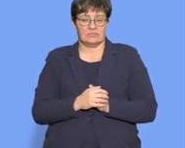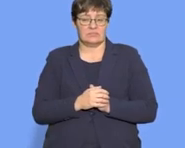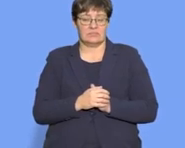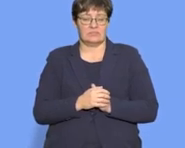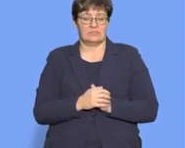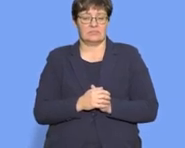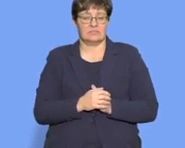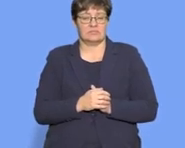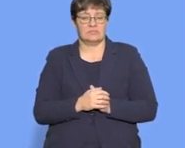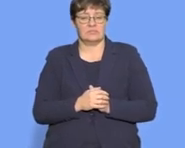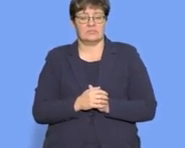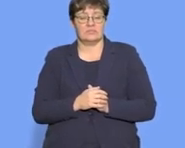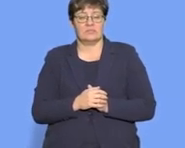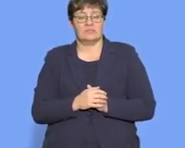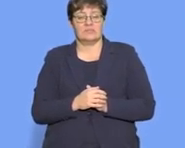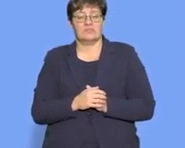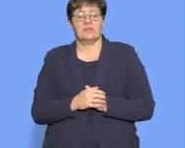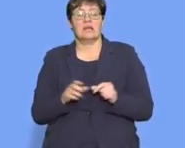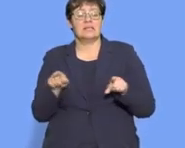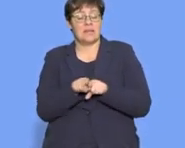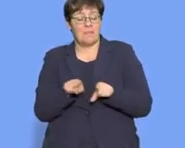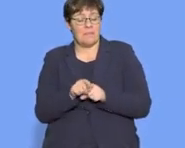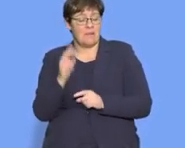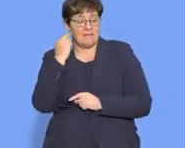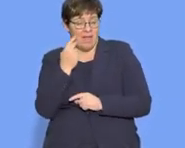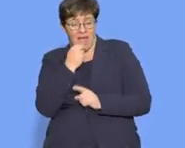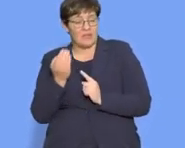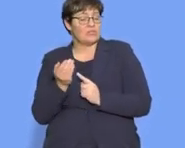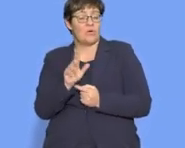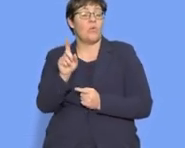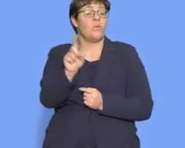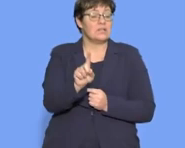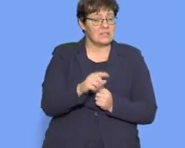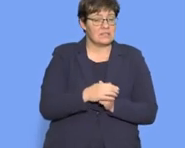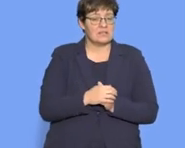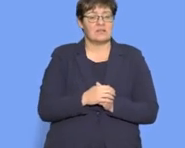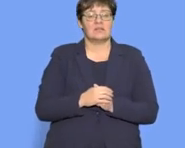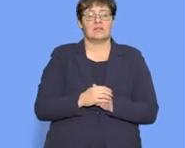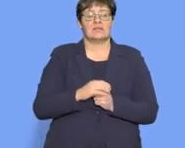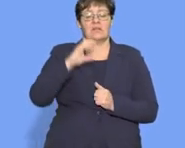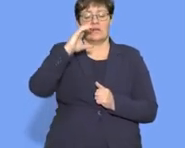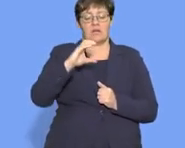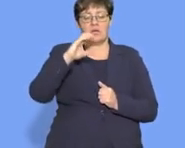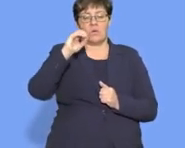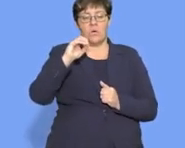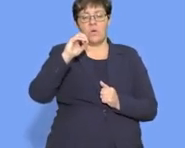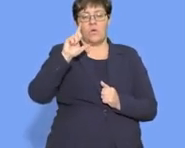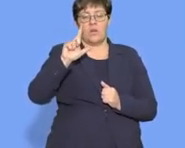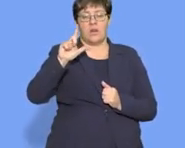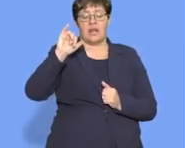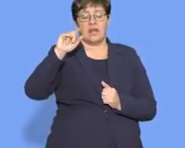and this also shows very nicely the collenchyma with the thickened